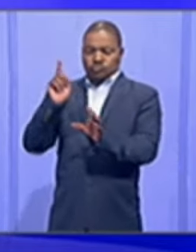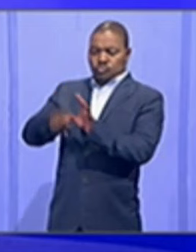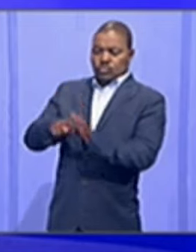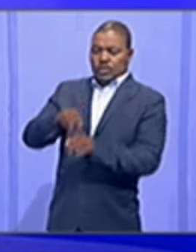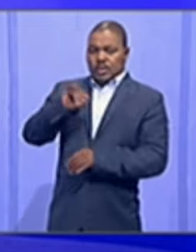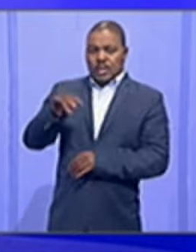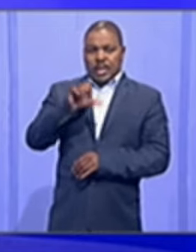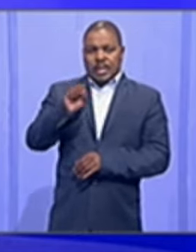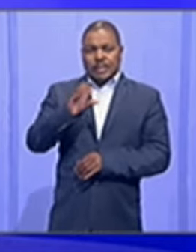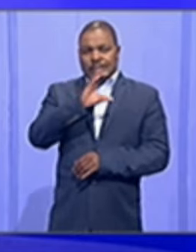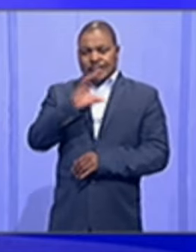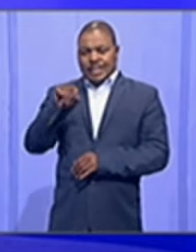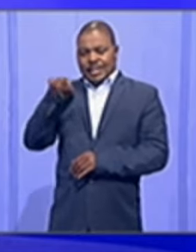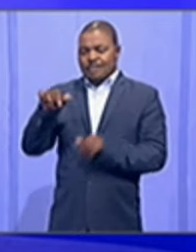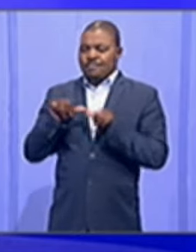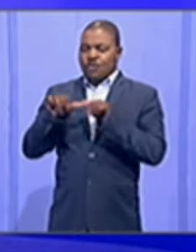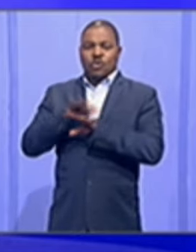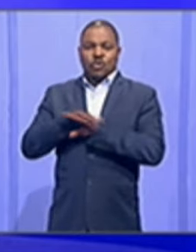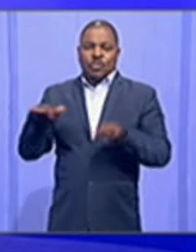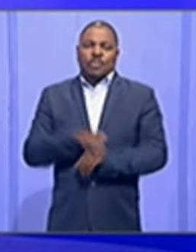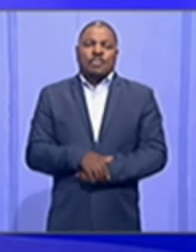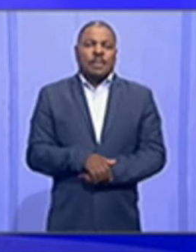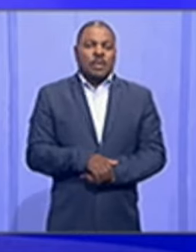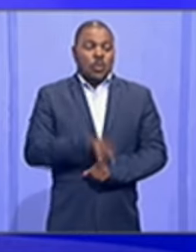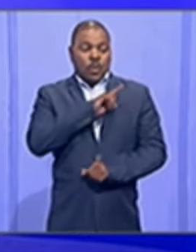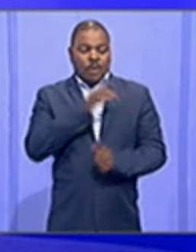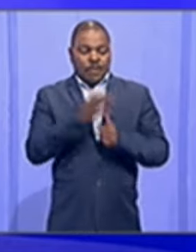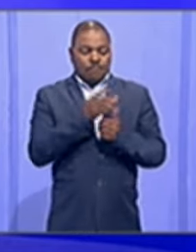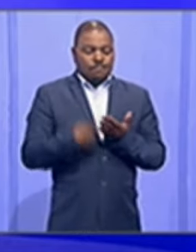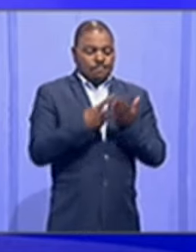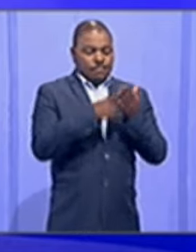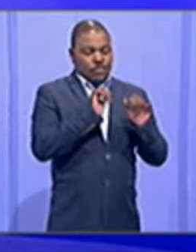ya JSE go fitlha ge mananeo a gagwe a tsitsinkelwa.